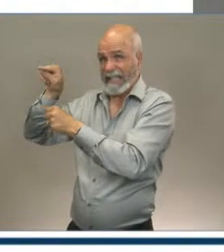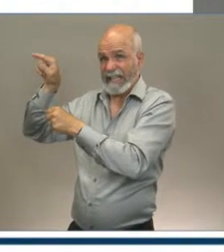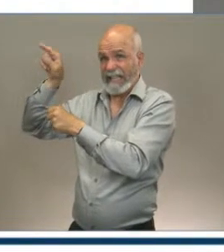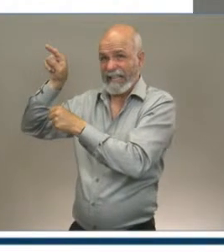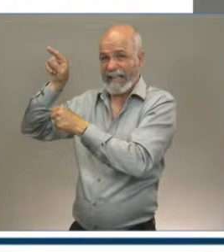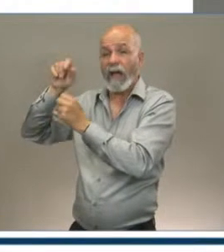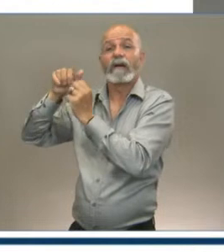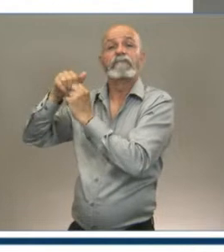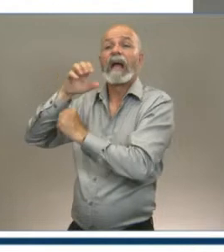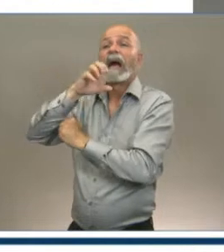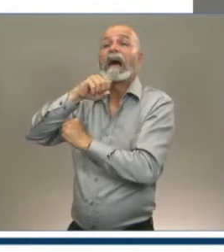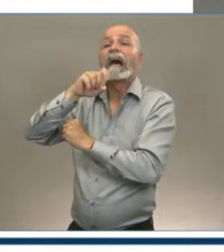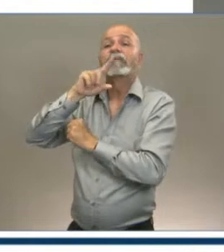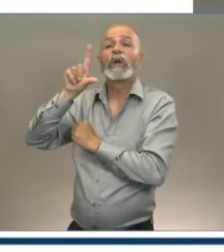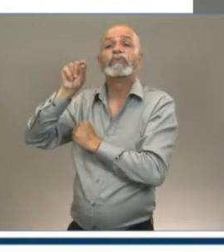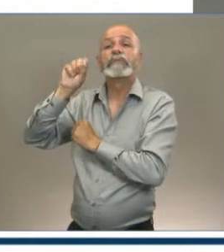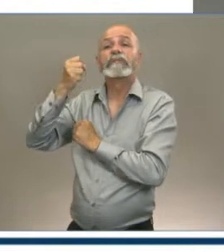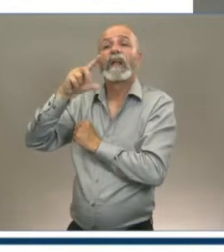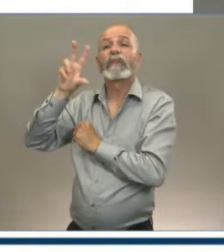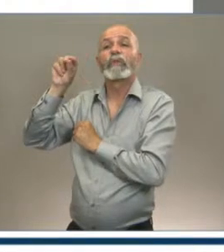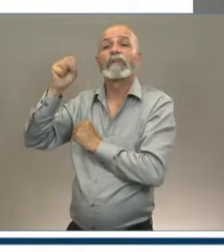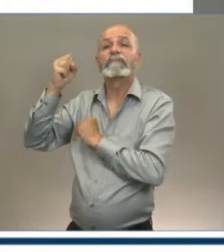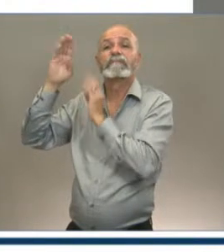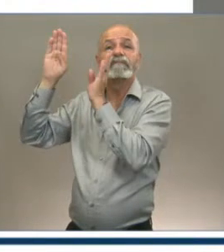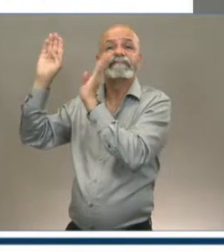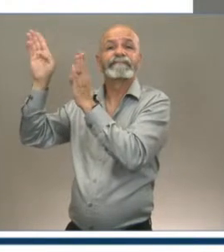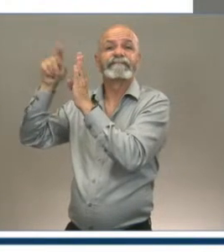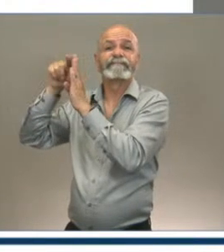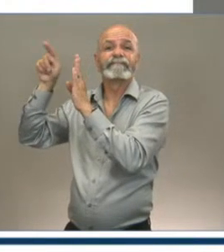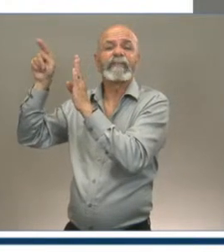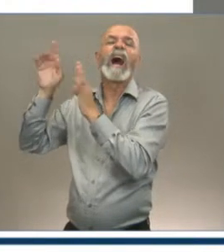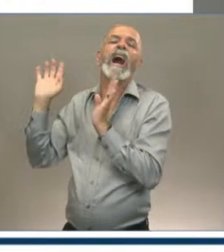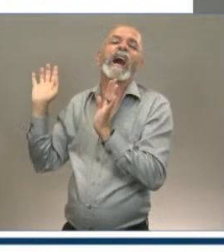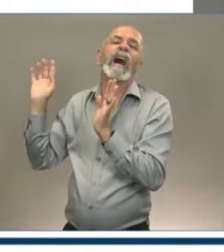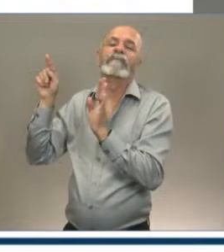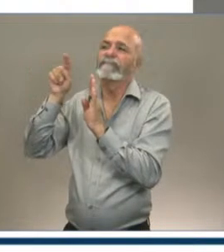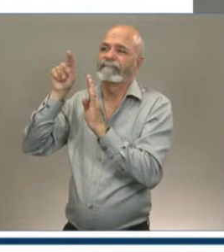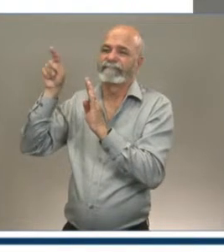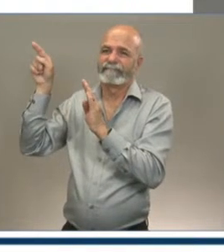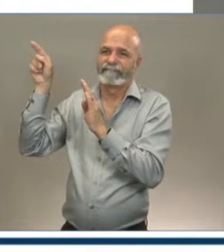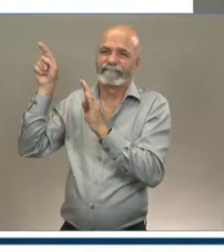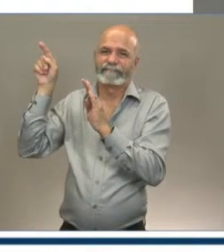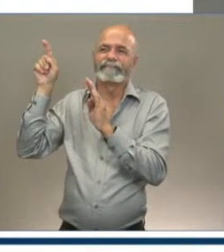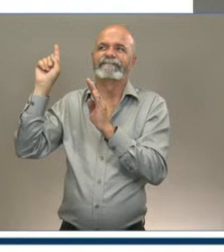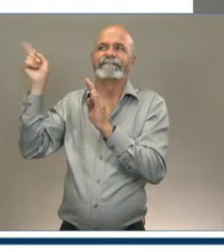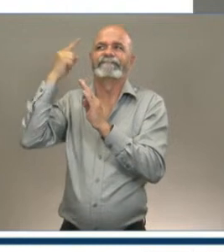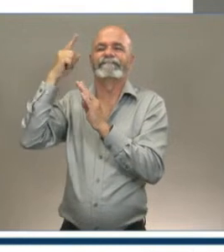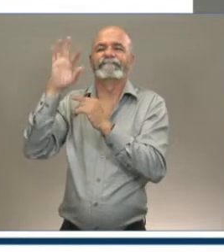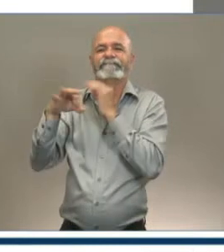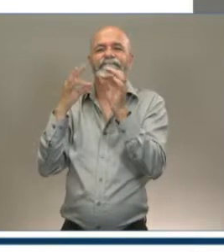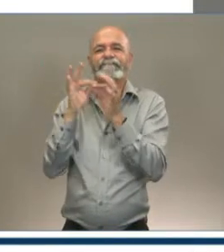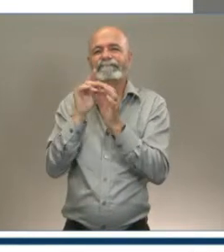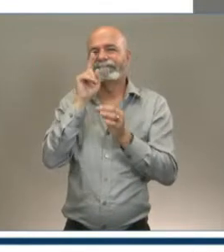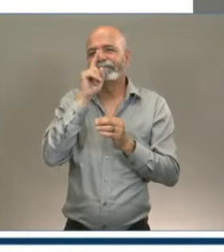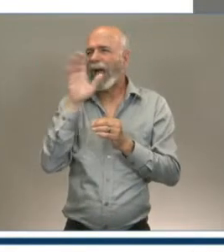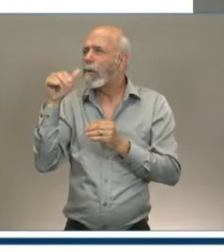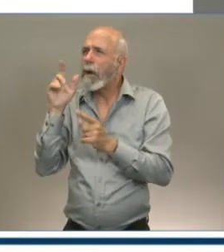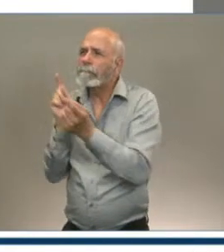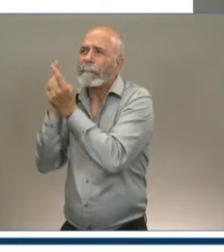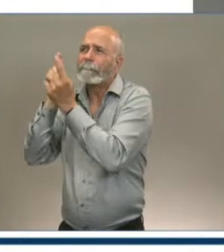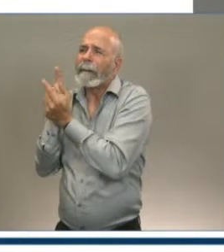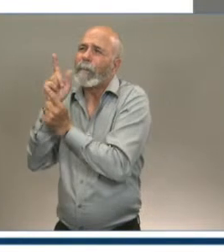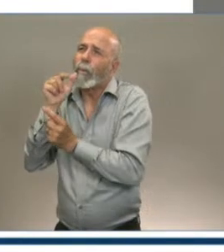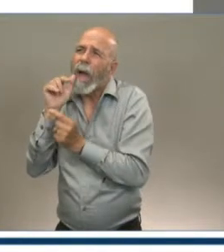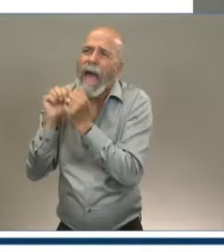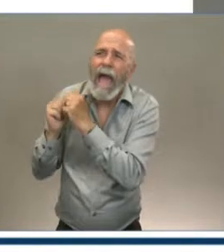to 30-year-olds. And so we need to increase testing to identify where the virus is in